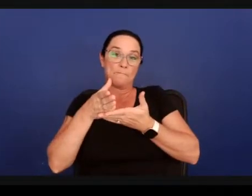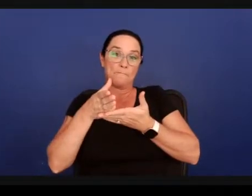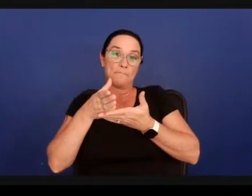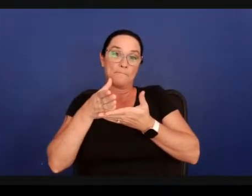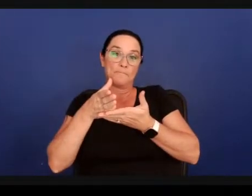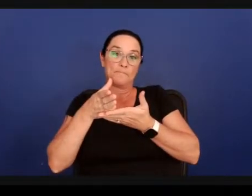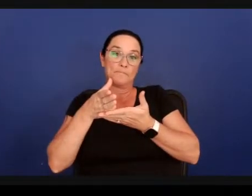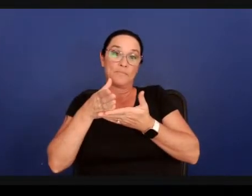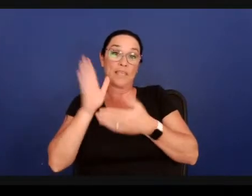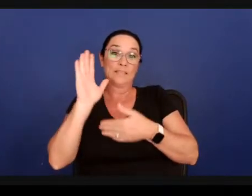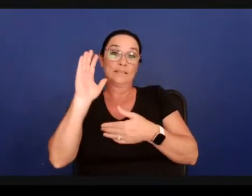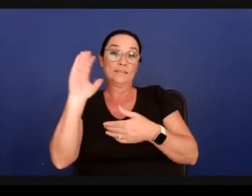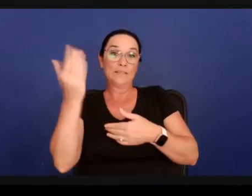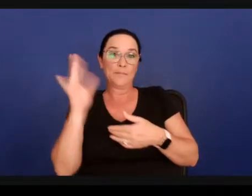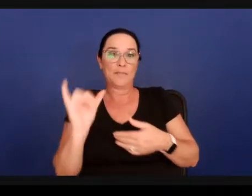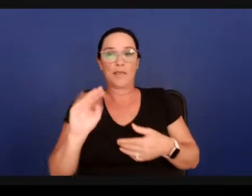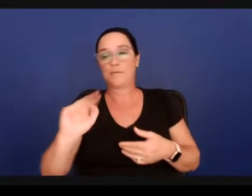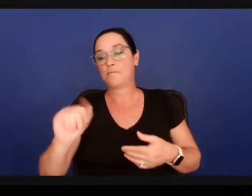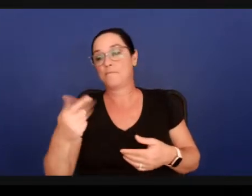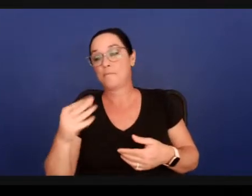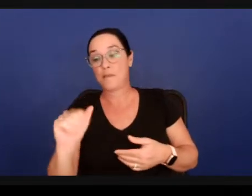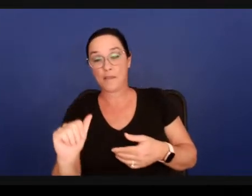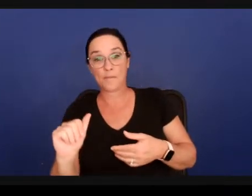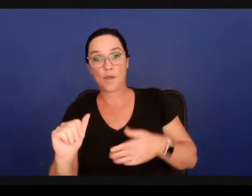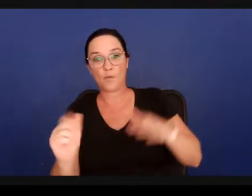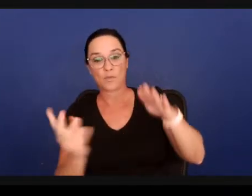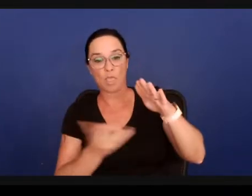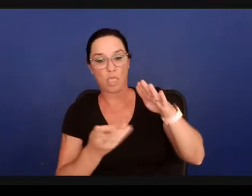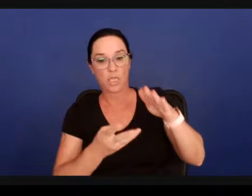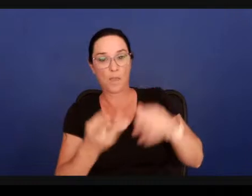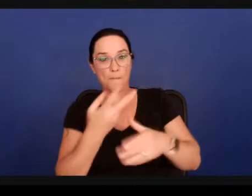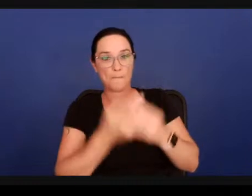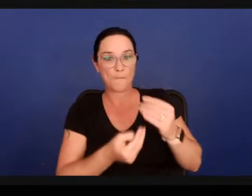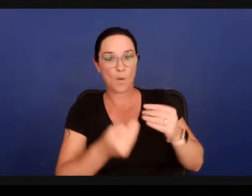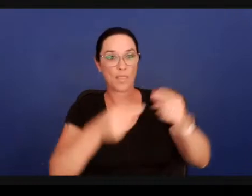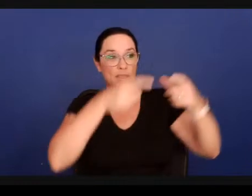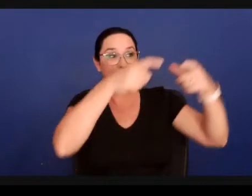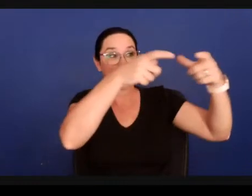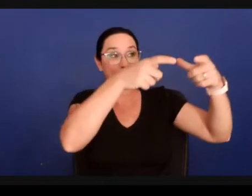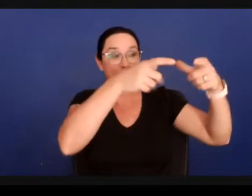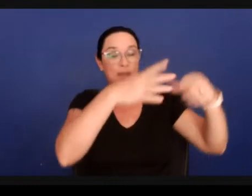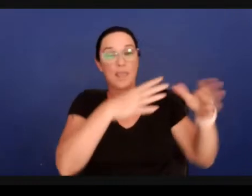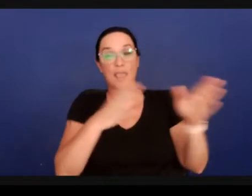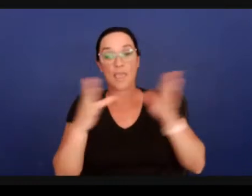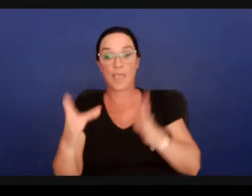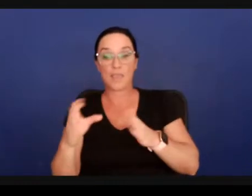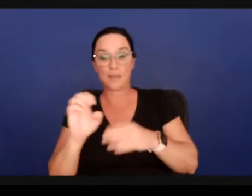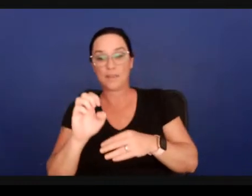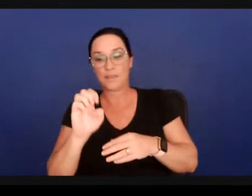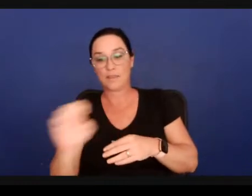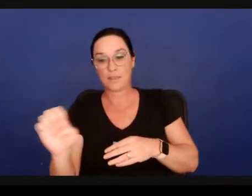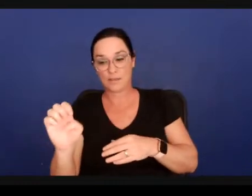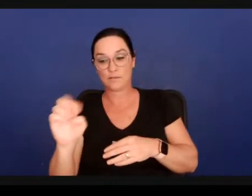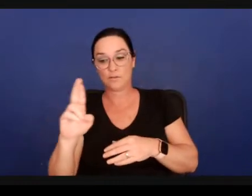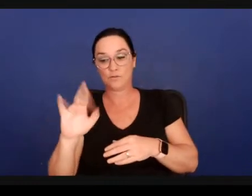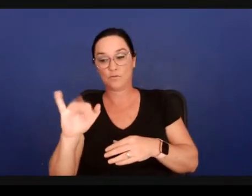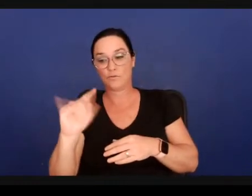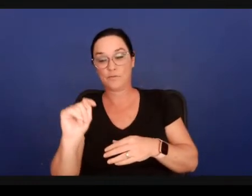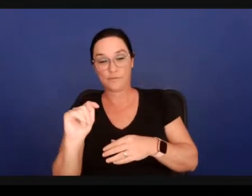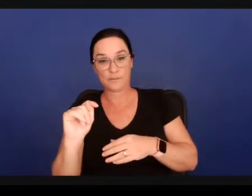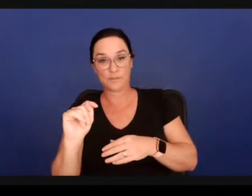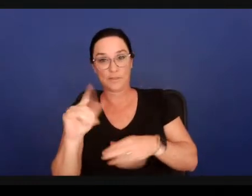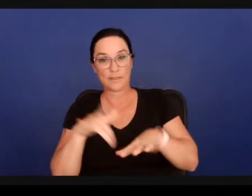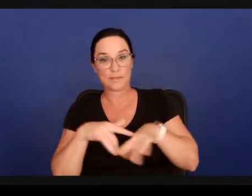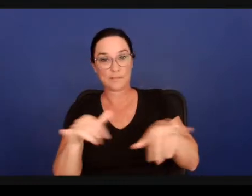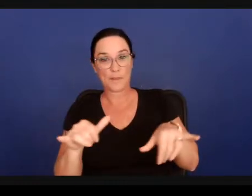And it seems like magma was likely feeding into both the summit region and the East Rift at that point in time. And once it erupted at the